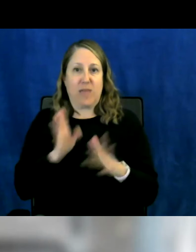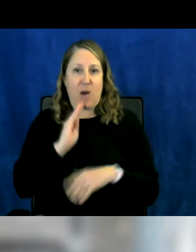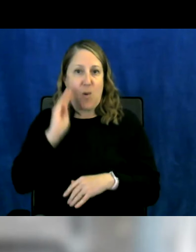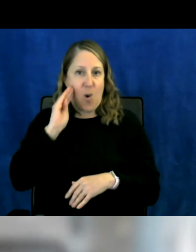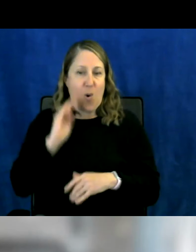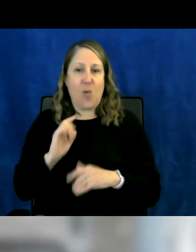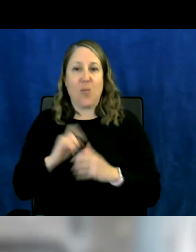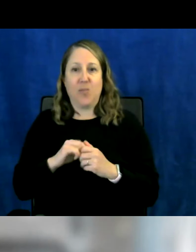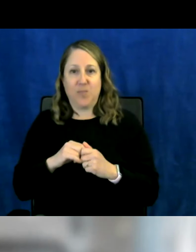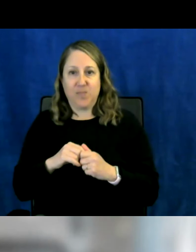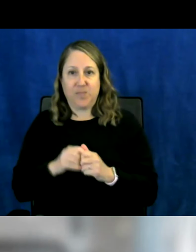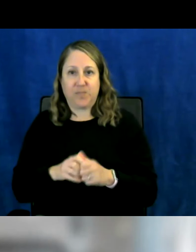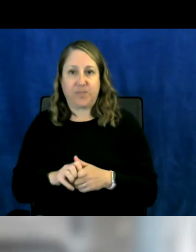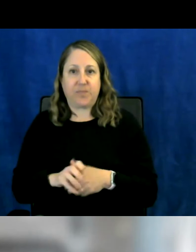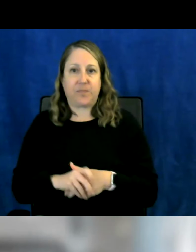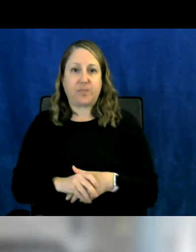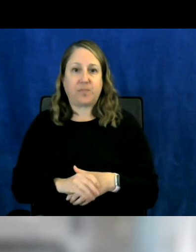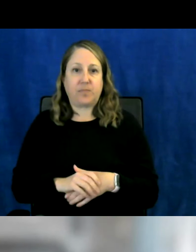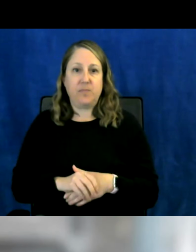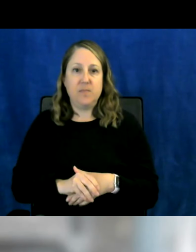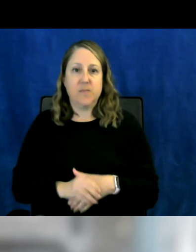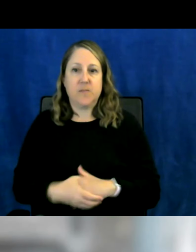of financial resources and programs.